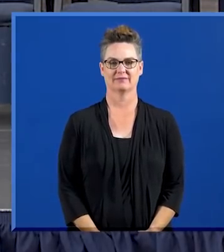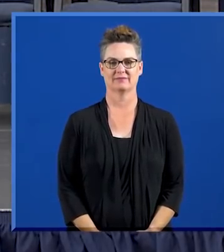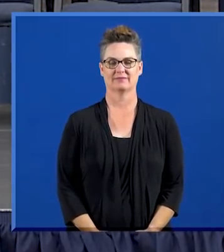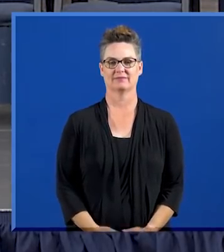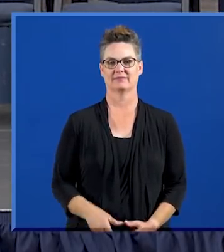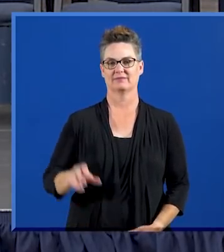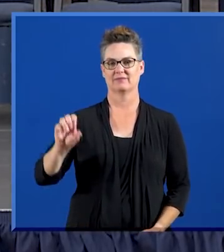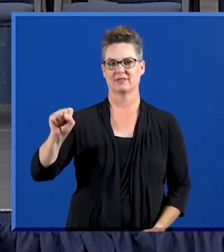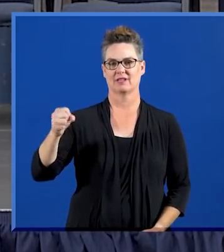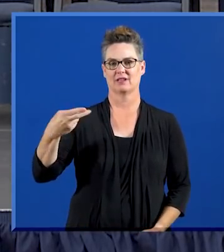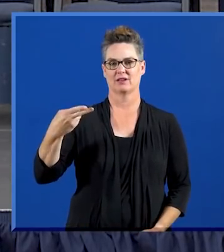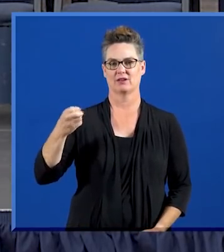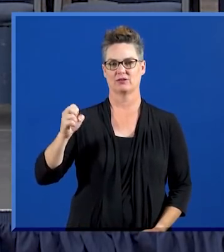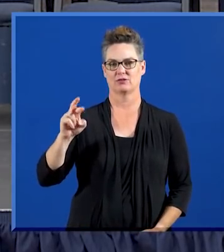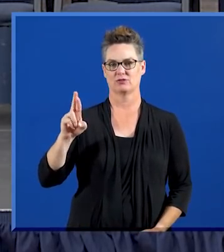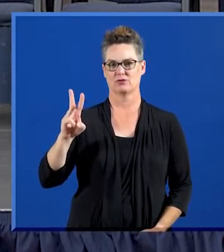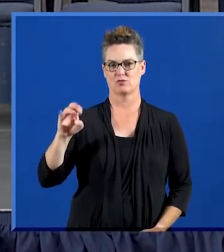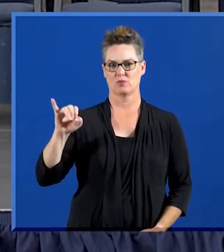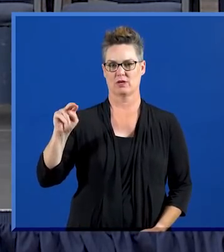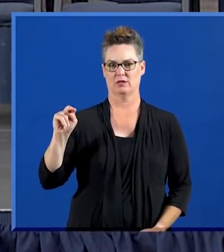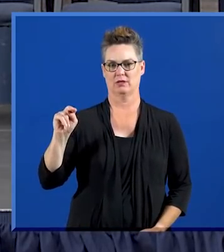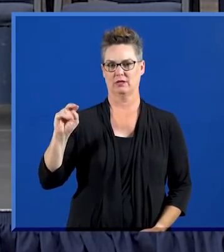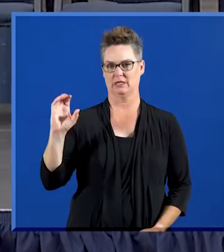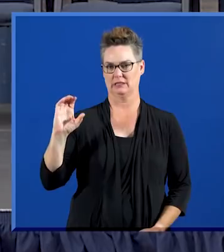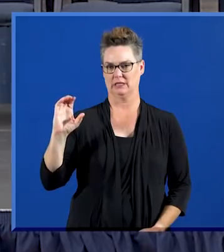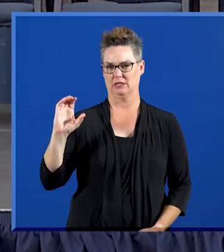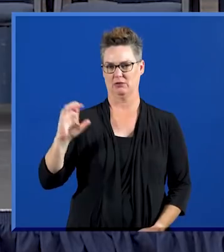Sherwin Castillo.